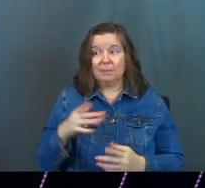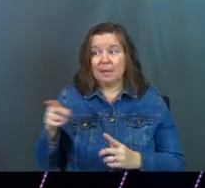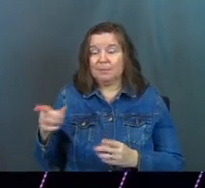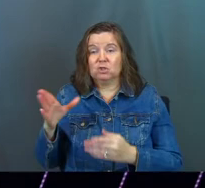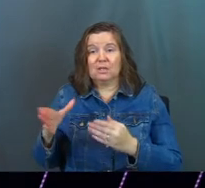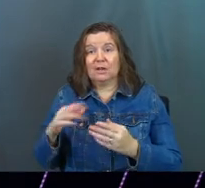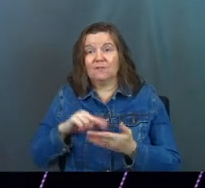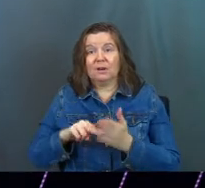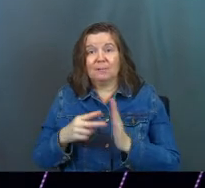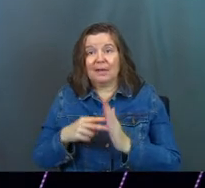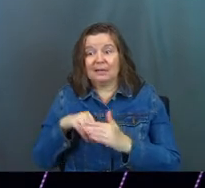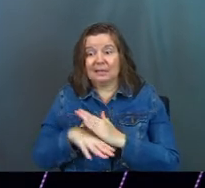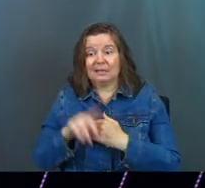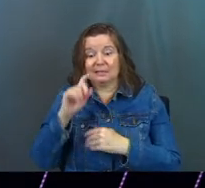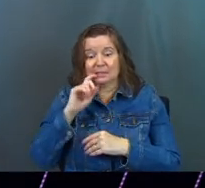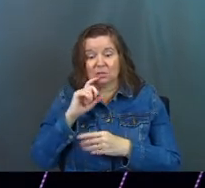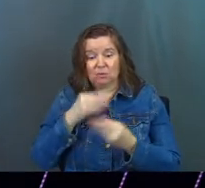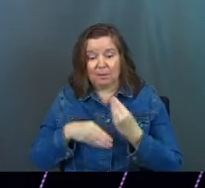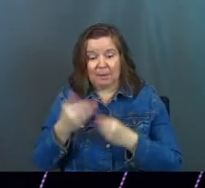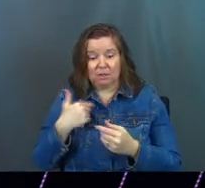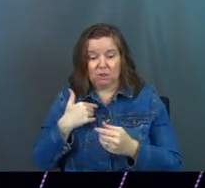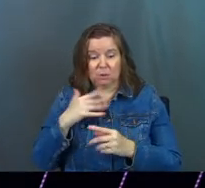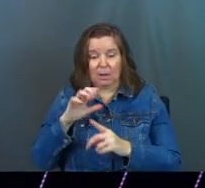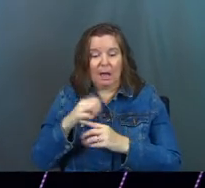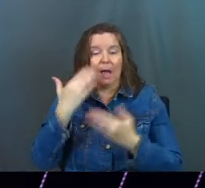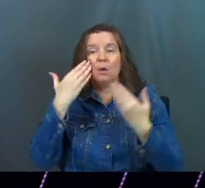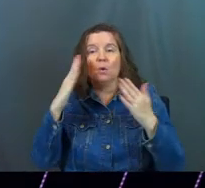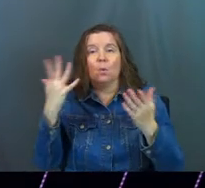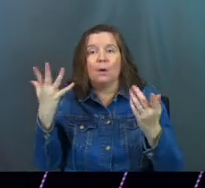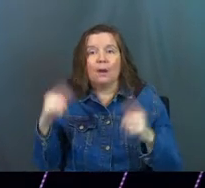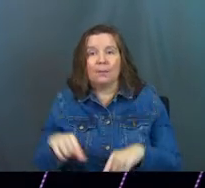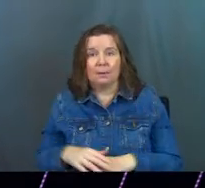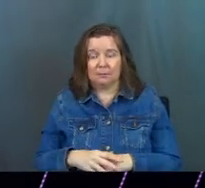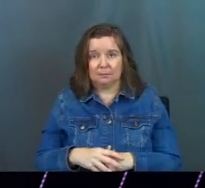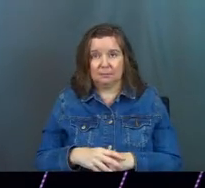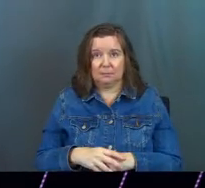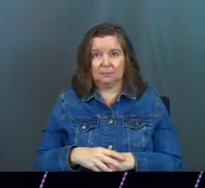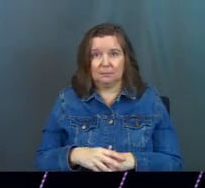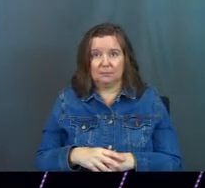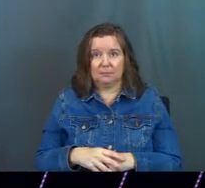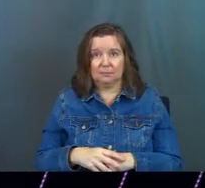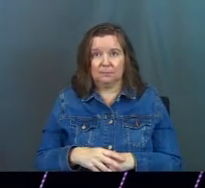she never meant to get into the sex trade. Maybe she was captured. I mean, I don't know what happened.